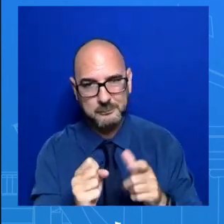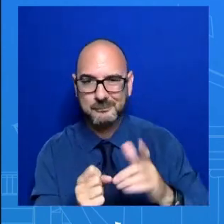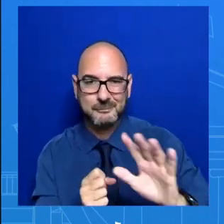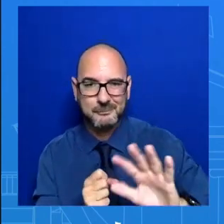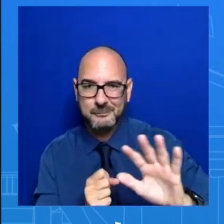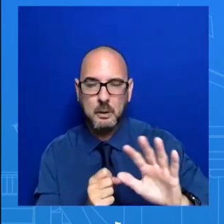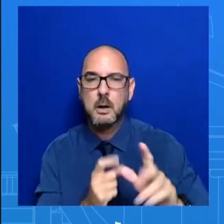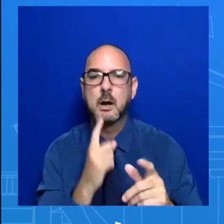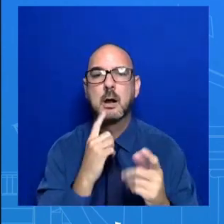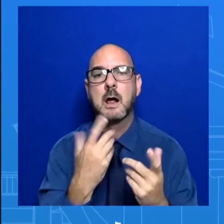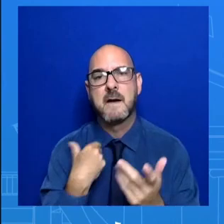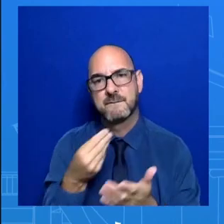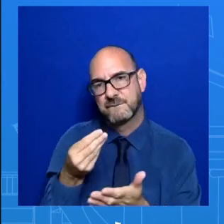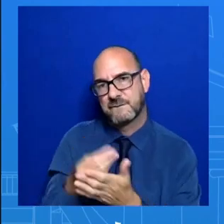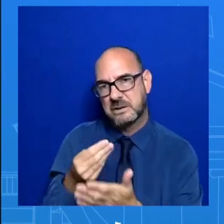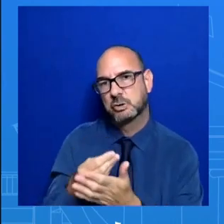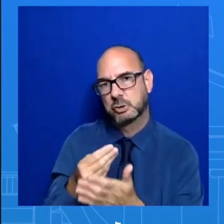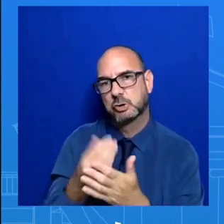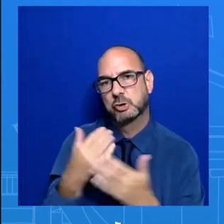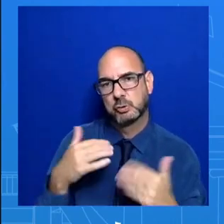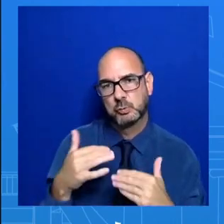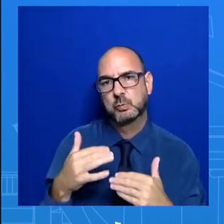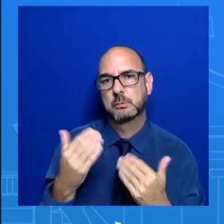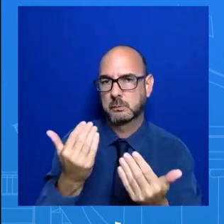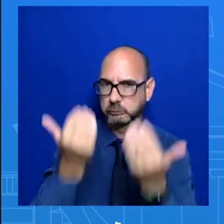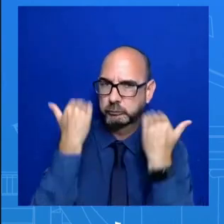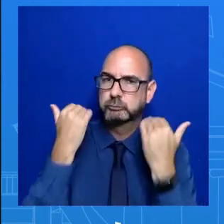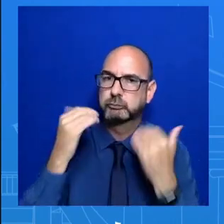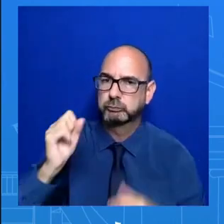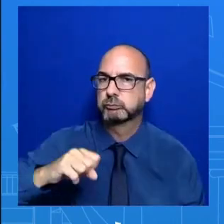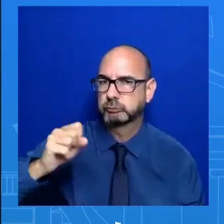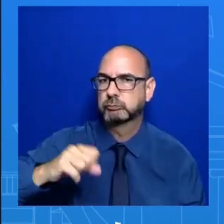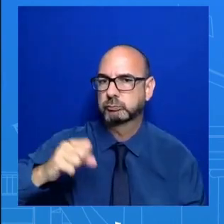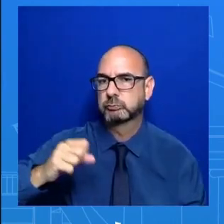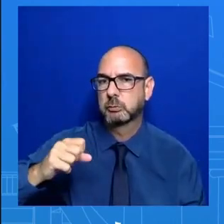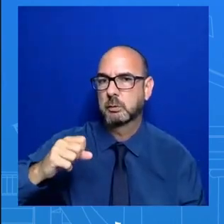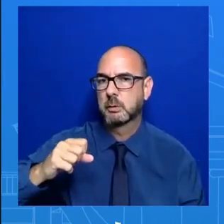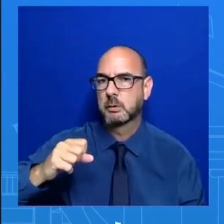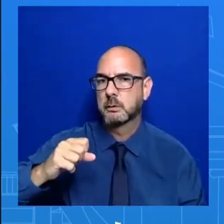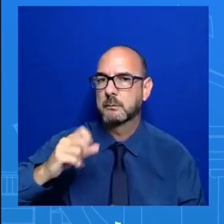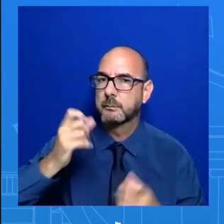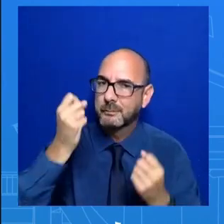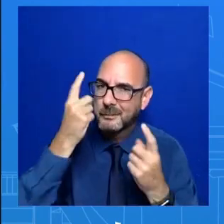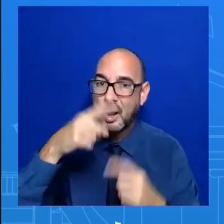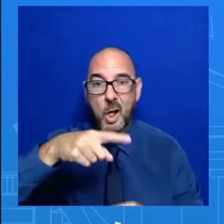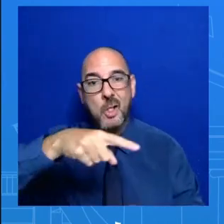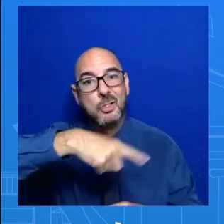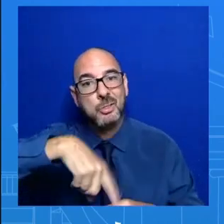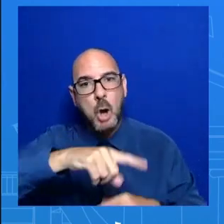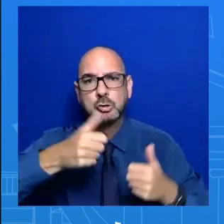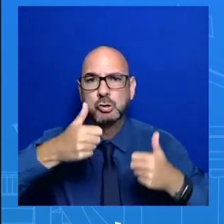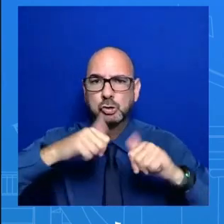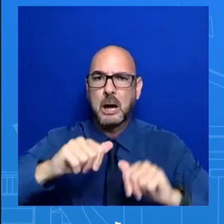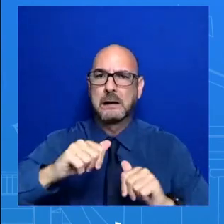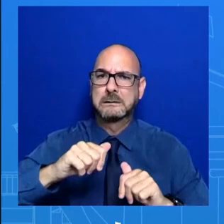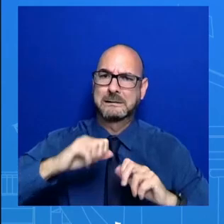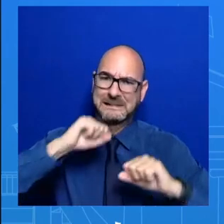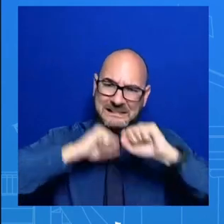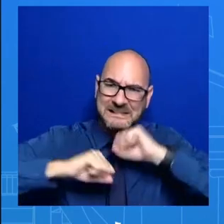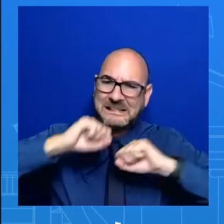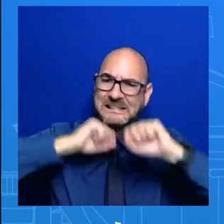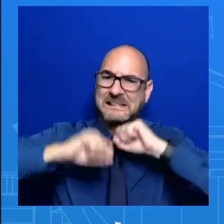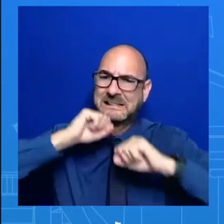And so they're trying to get their lives back on track. Right, they're trying to get into a place